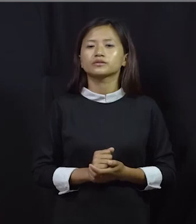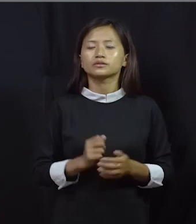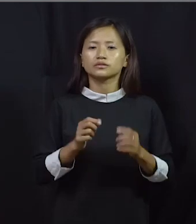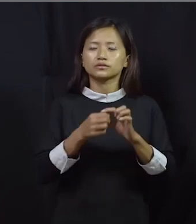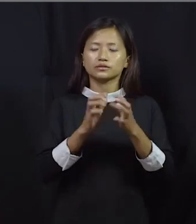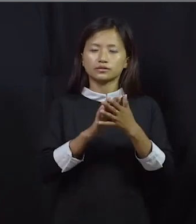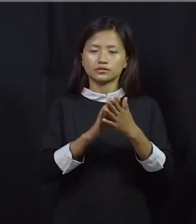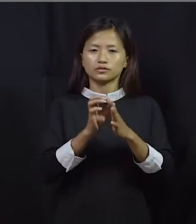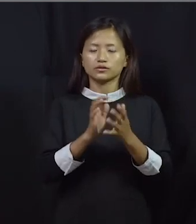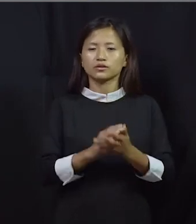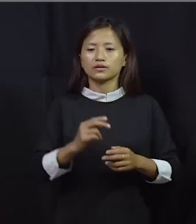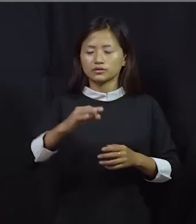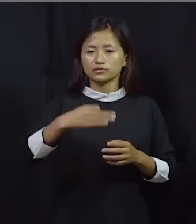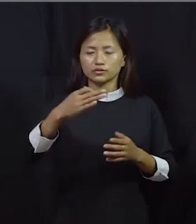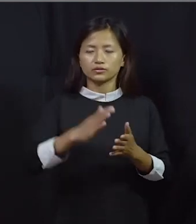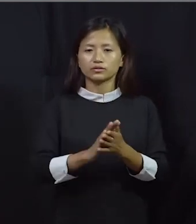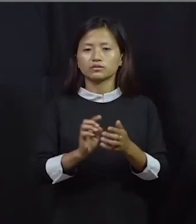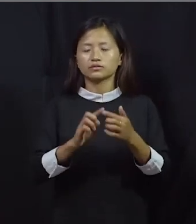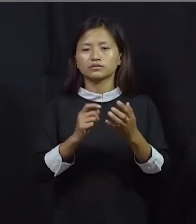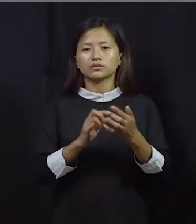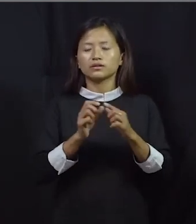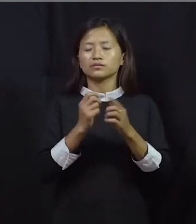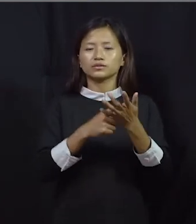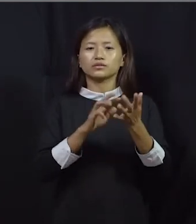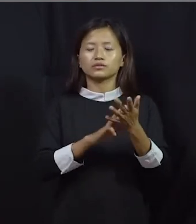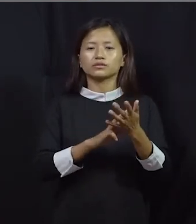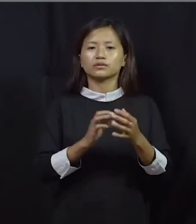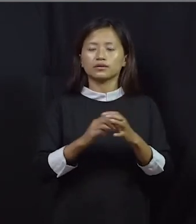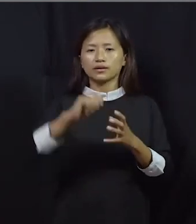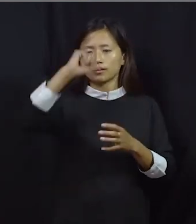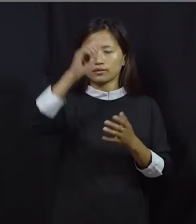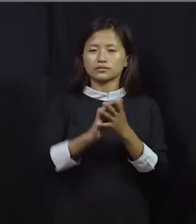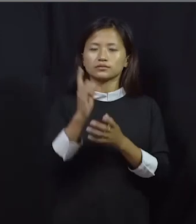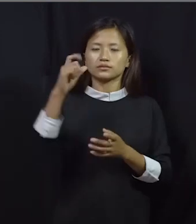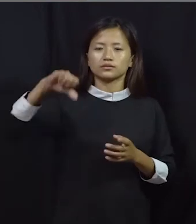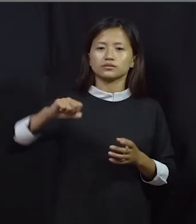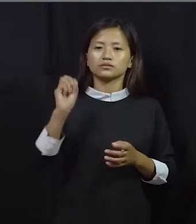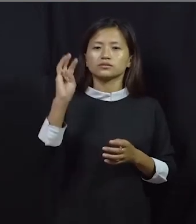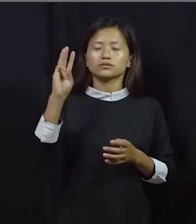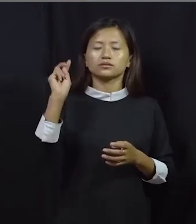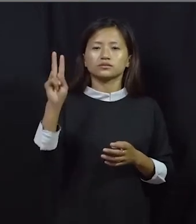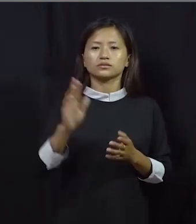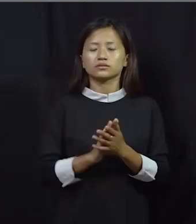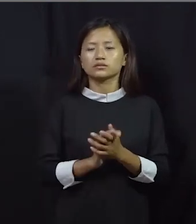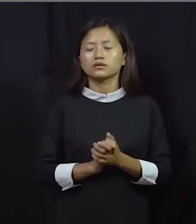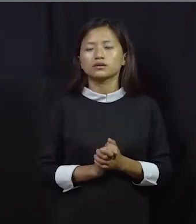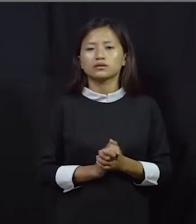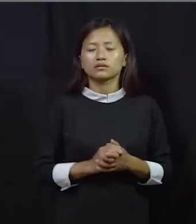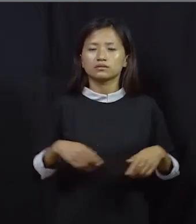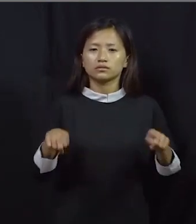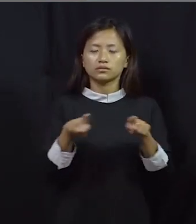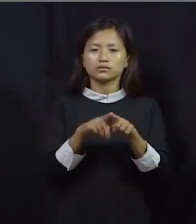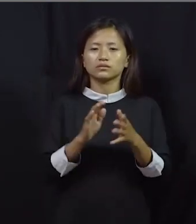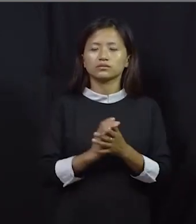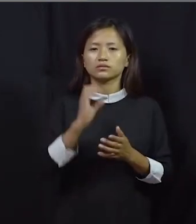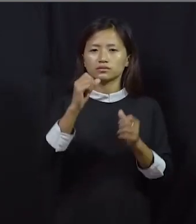firm, essential features, provision of Indian Partnership Act 1932 in the absence of partnership deed, and also